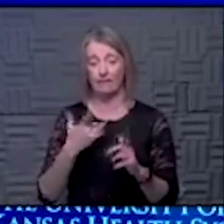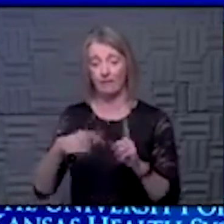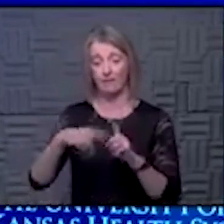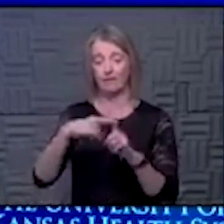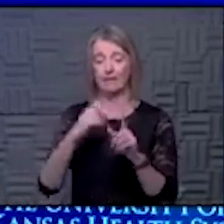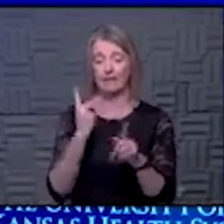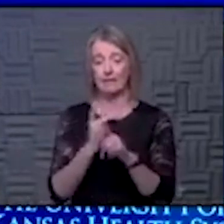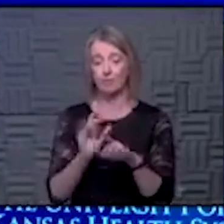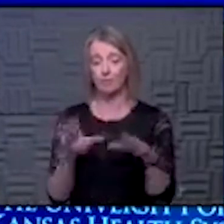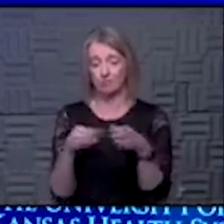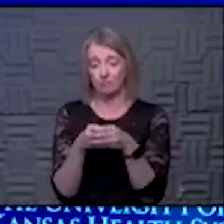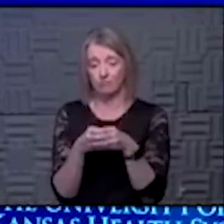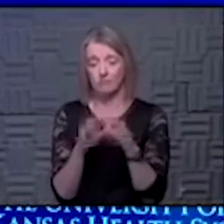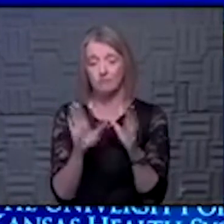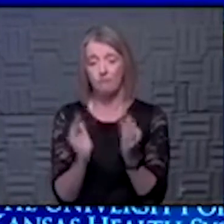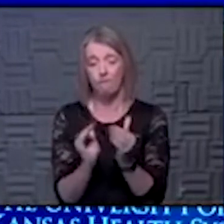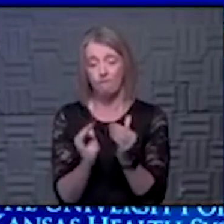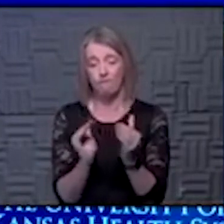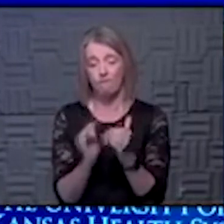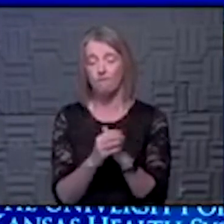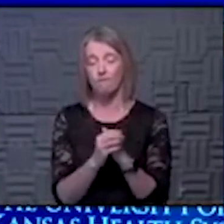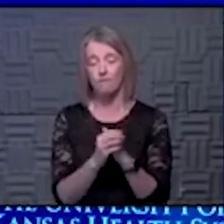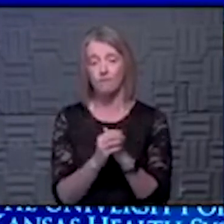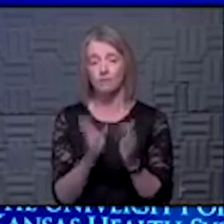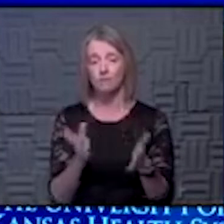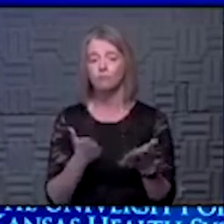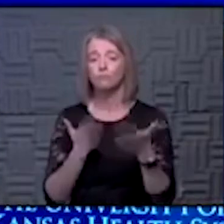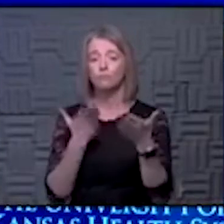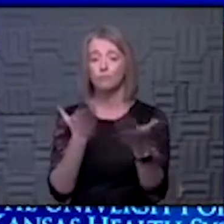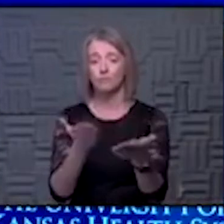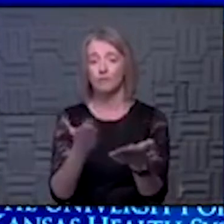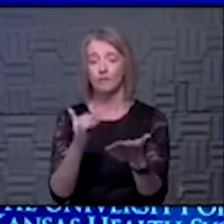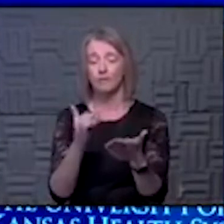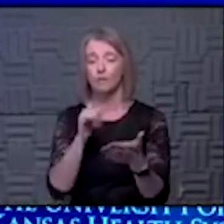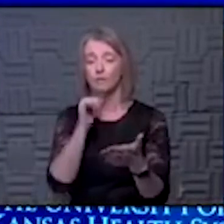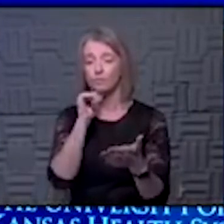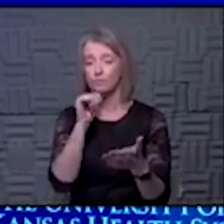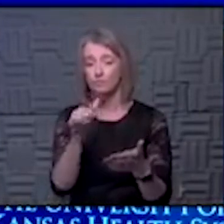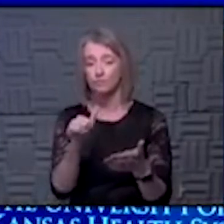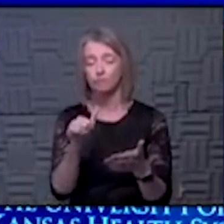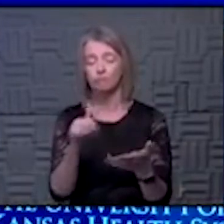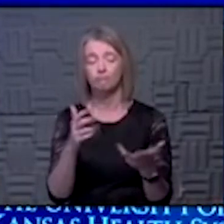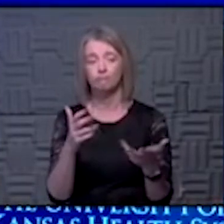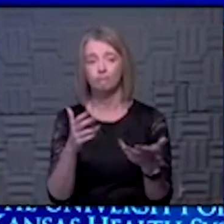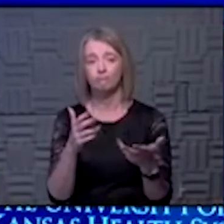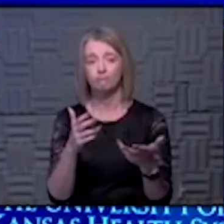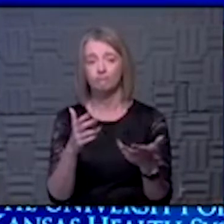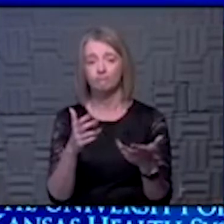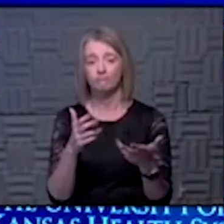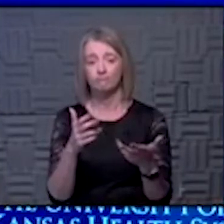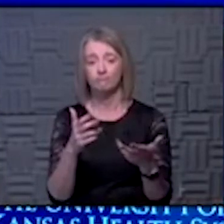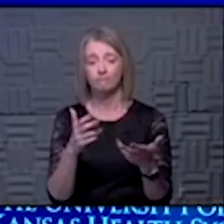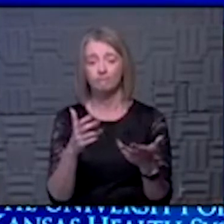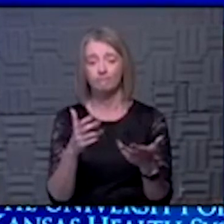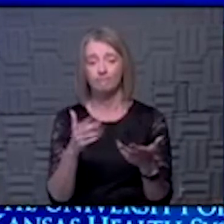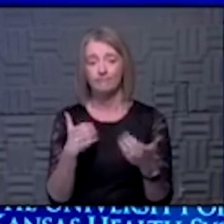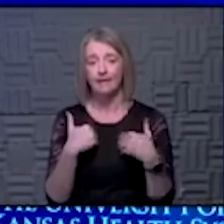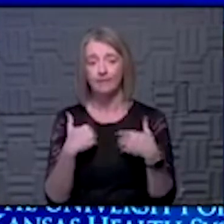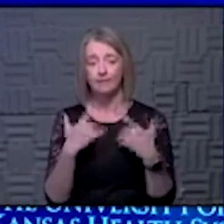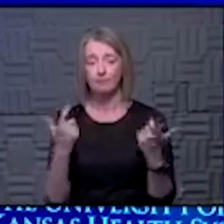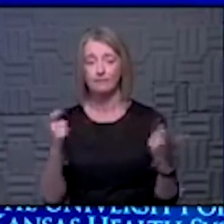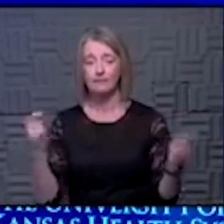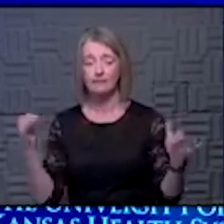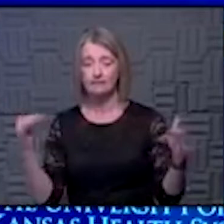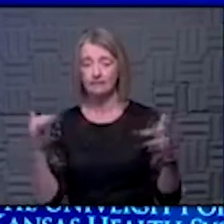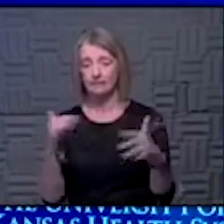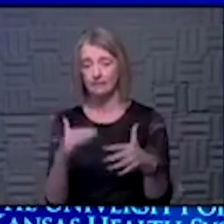Keep your bubble small. I'd recommend that we not go down the path of having gatherings